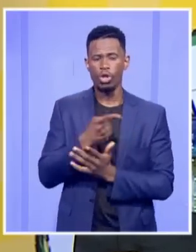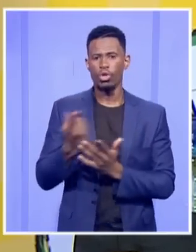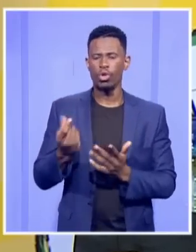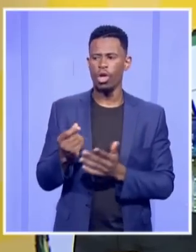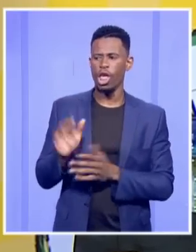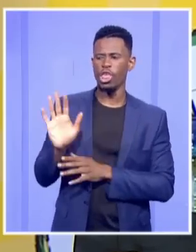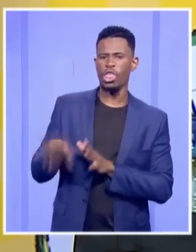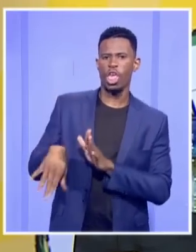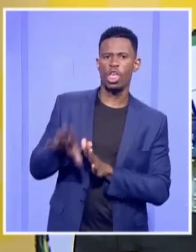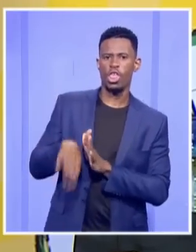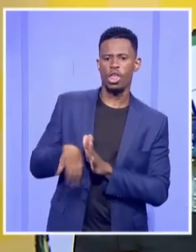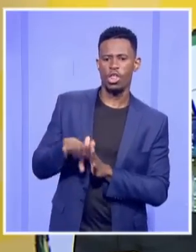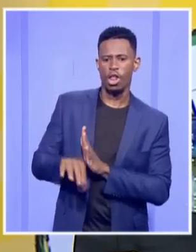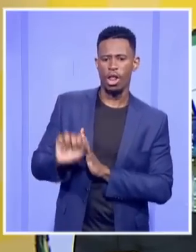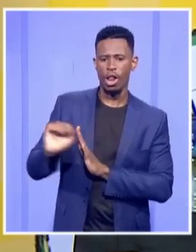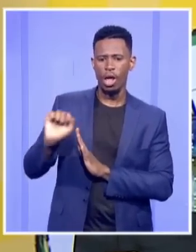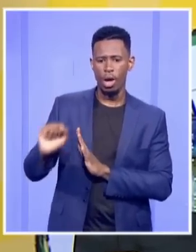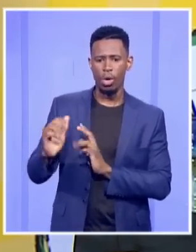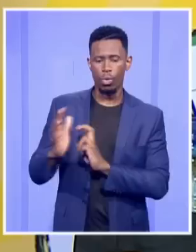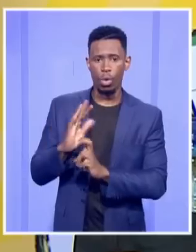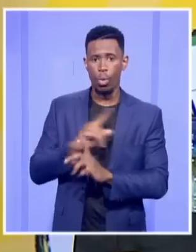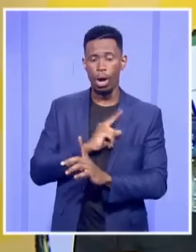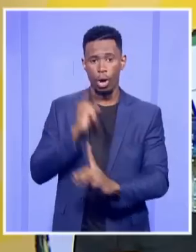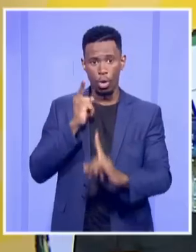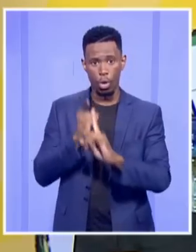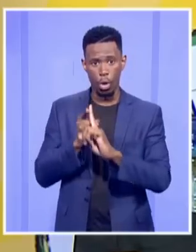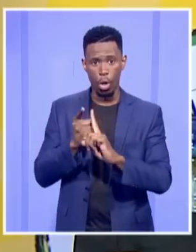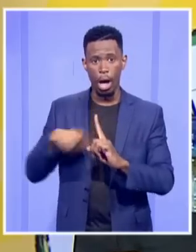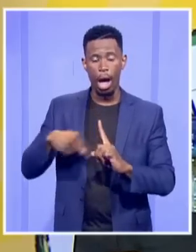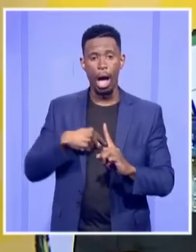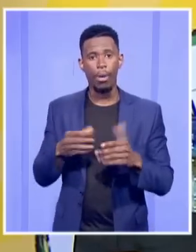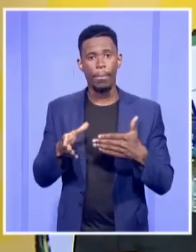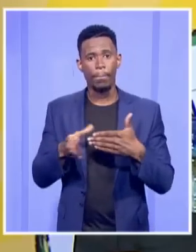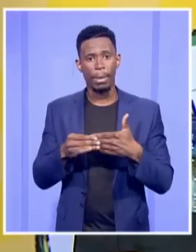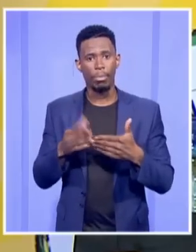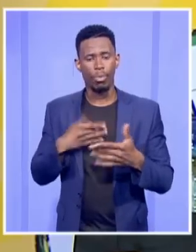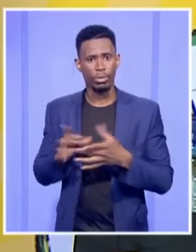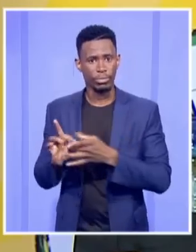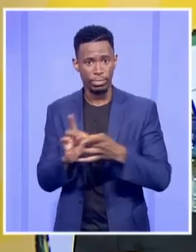are supposed to fulfill, which is to unite our members.